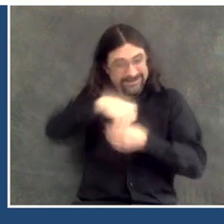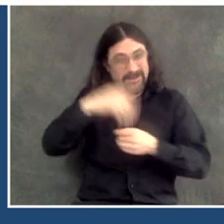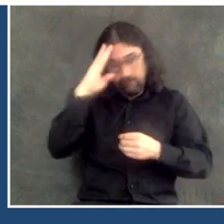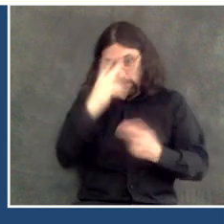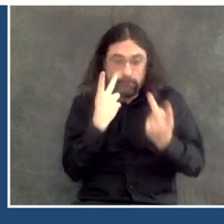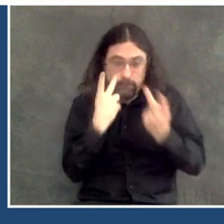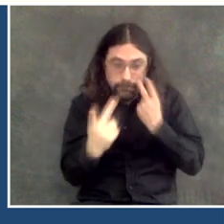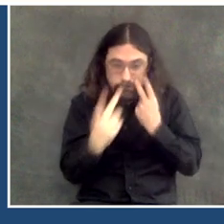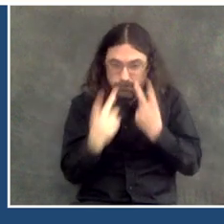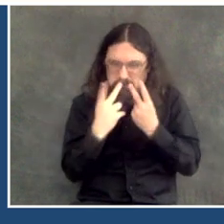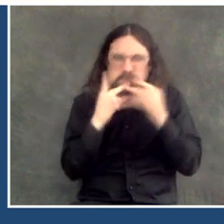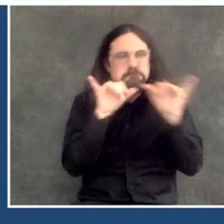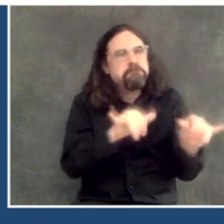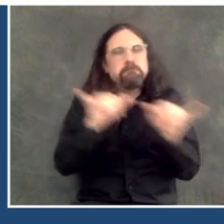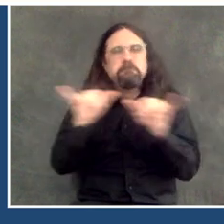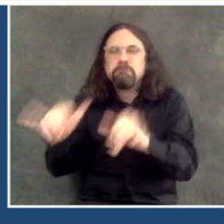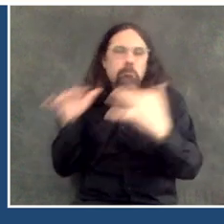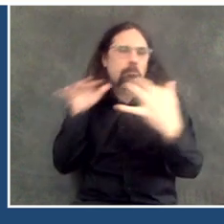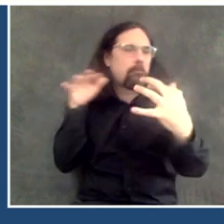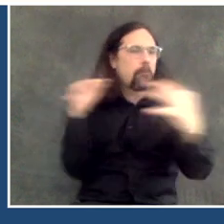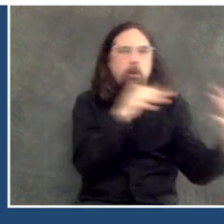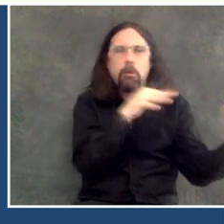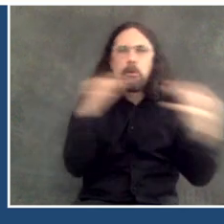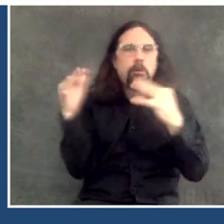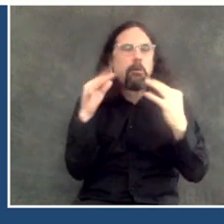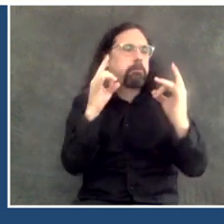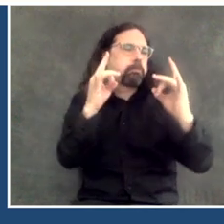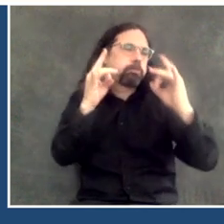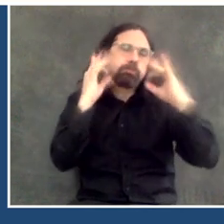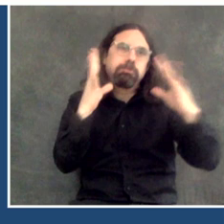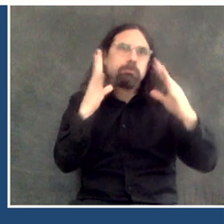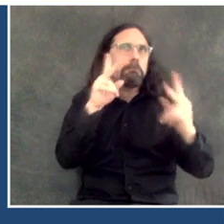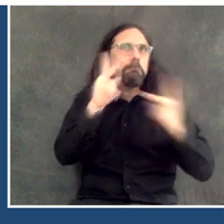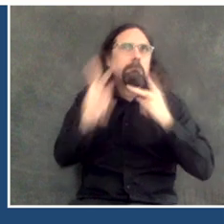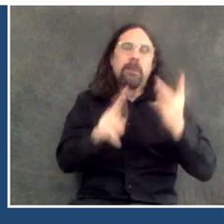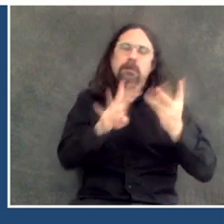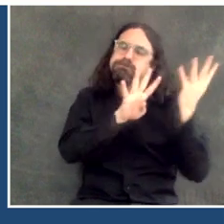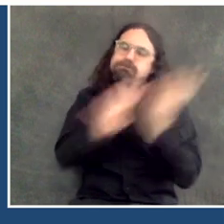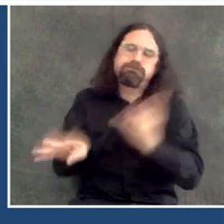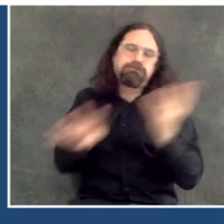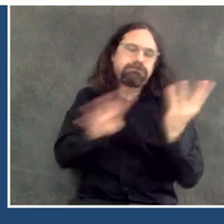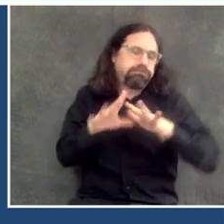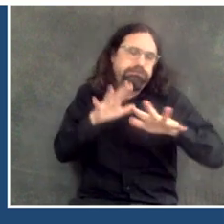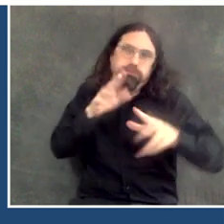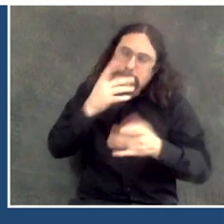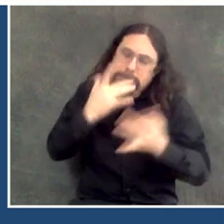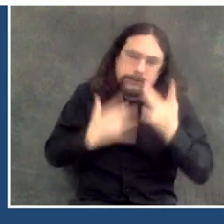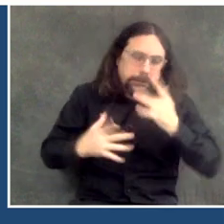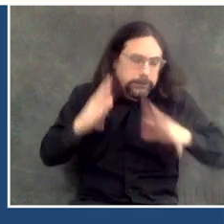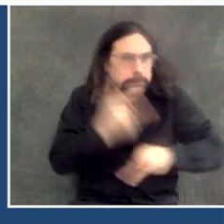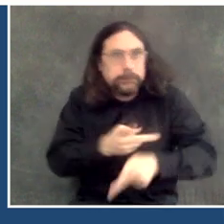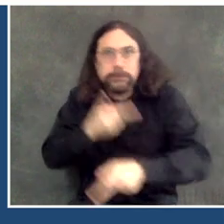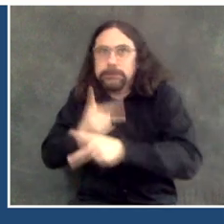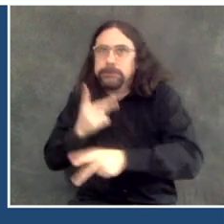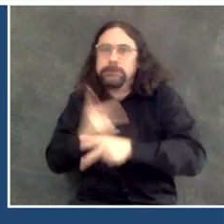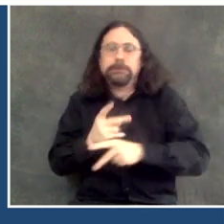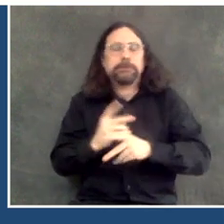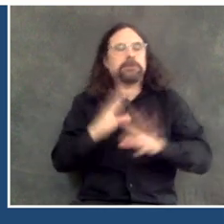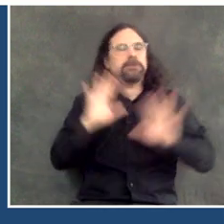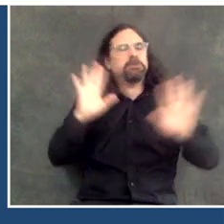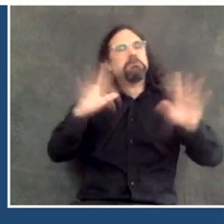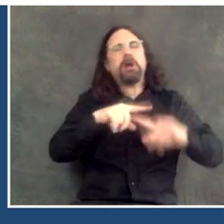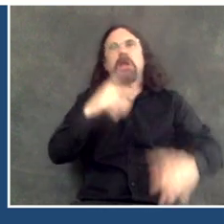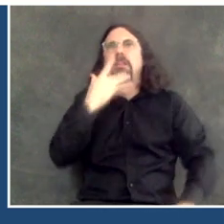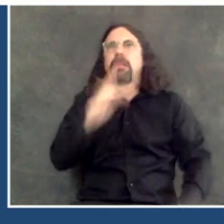best even with the limits that have been placed on them. And we need to recognize that and acknowledge that and say to them, we